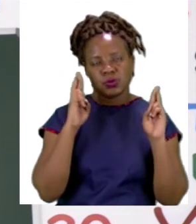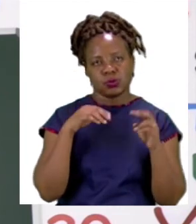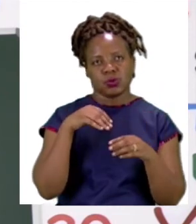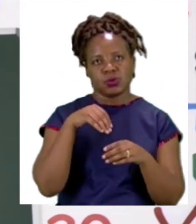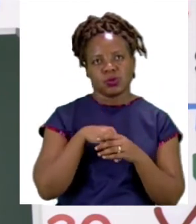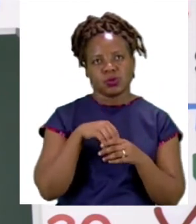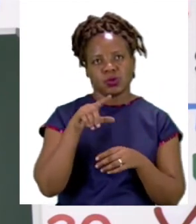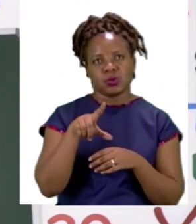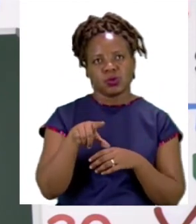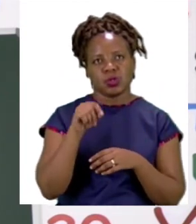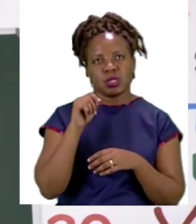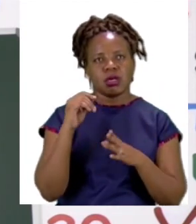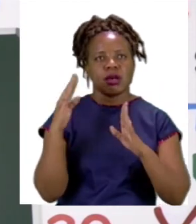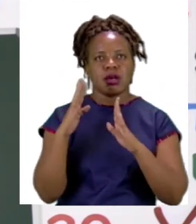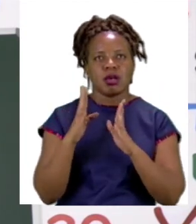Uh-oh.